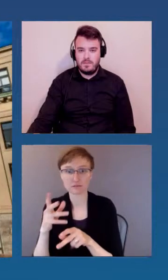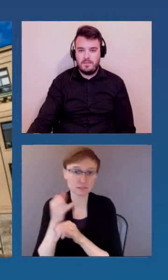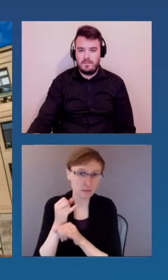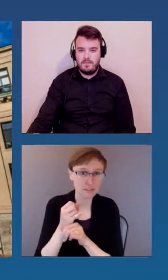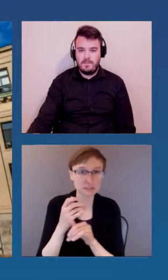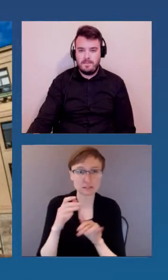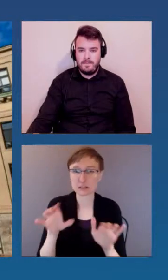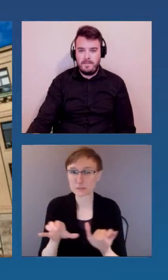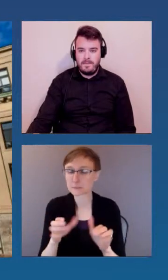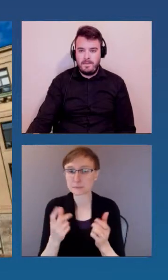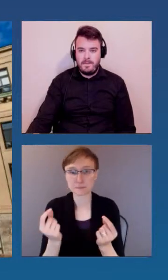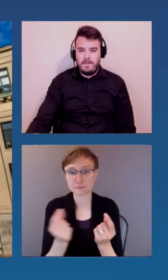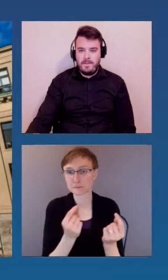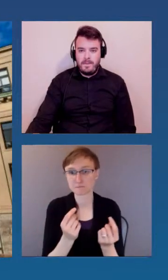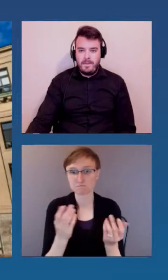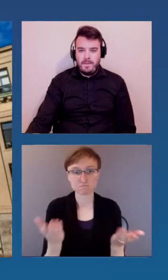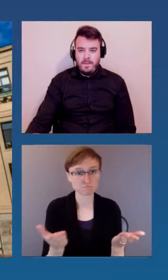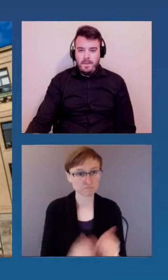Le Droit.